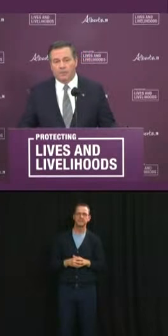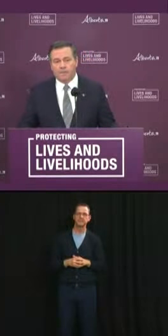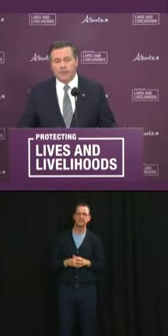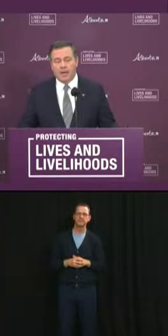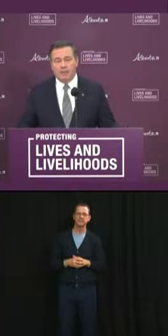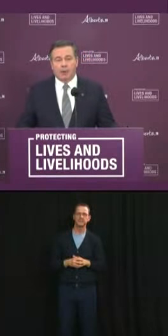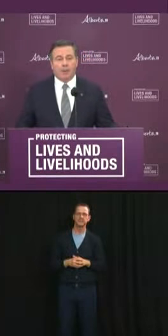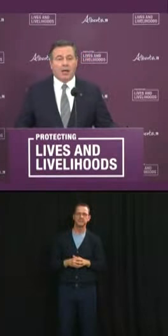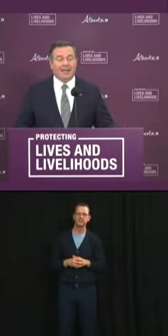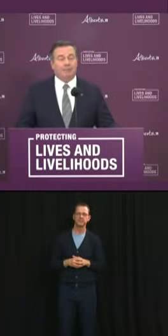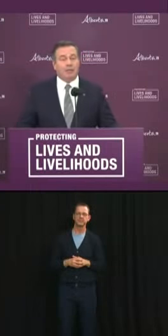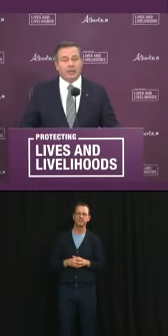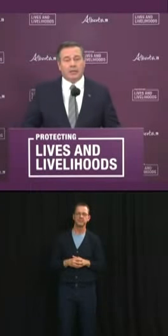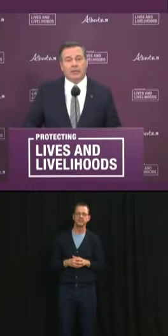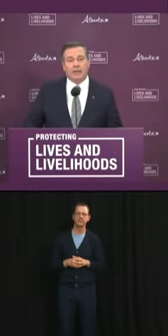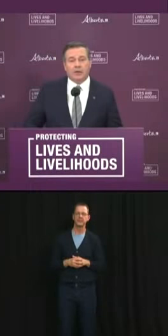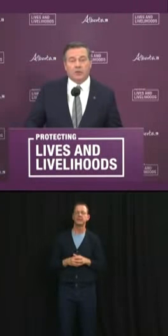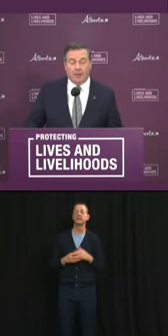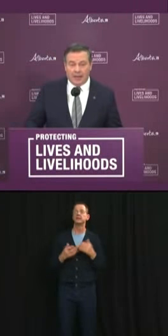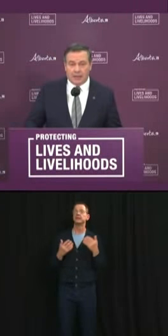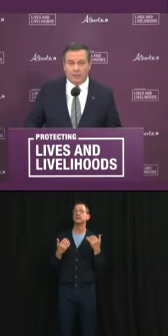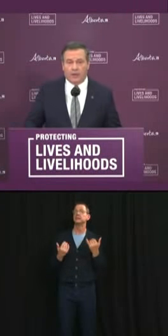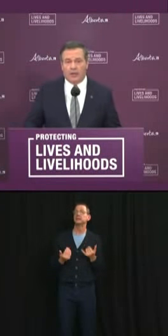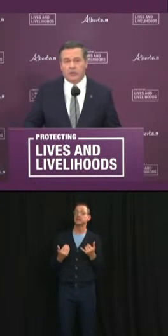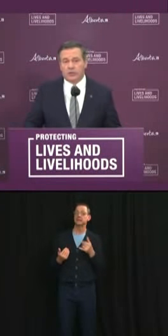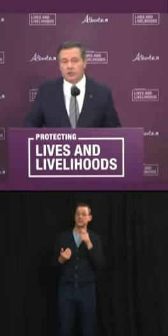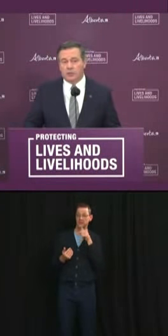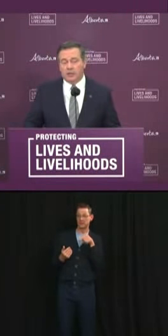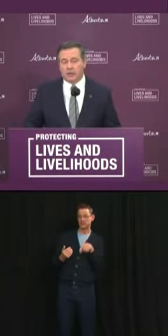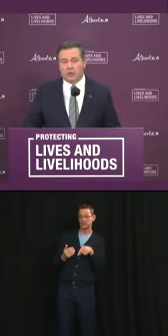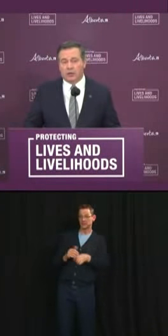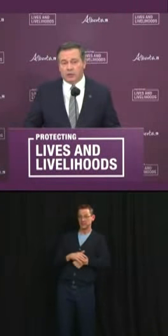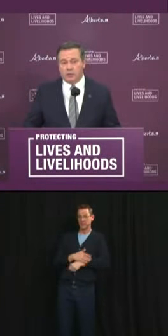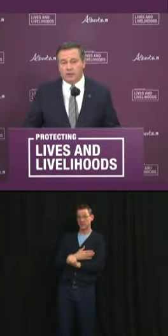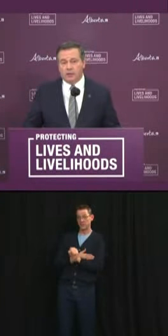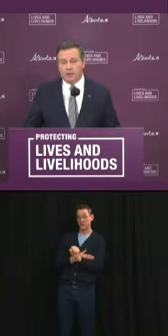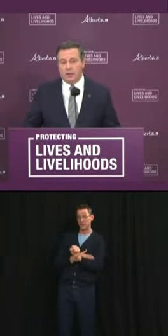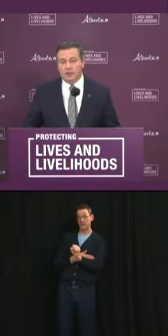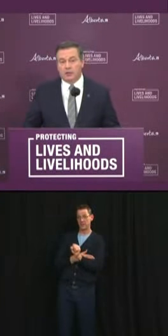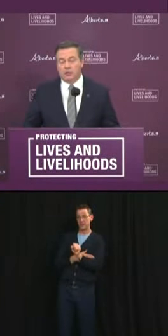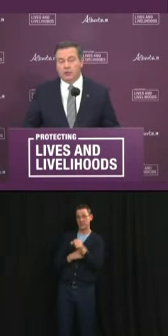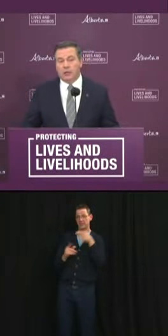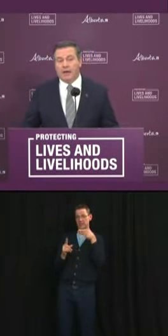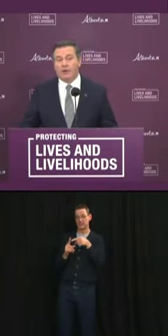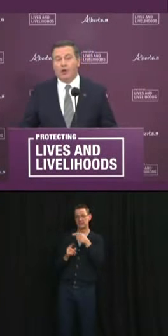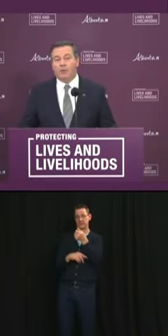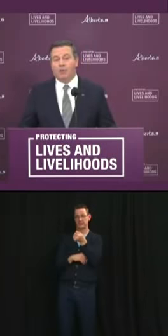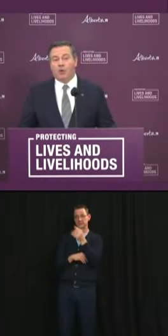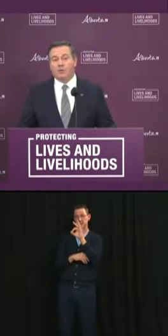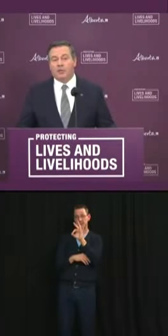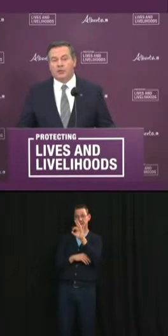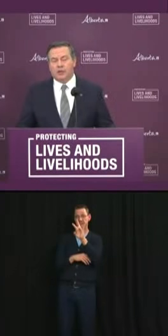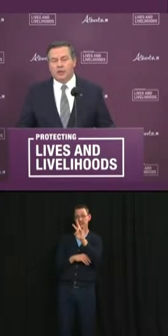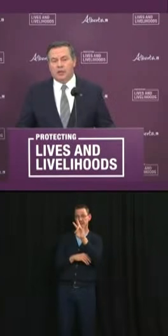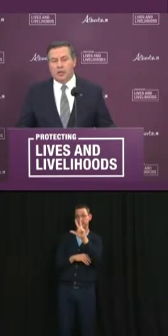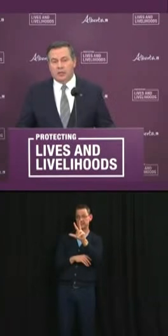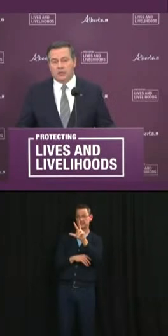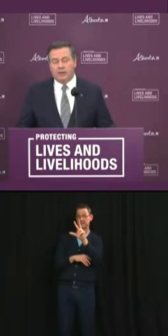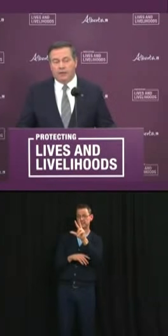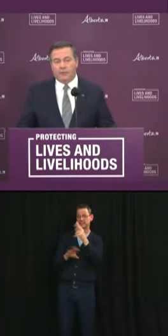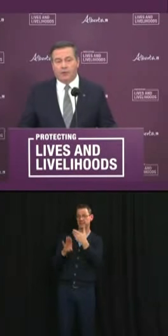eligible. But by immediately expanding Phase 2B, as we are doing, to include everyone born